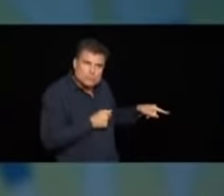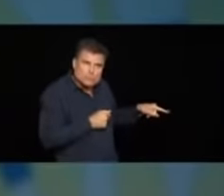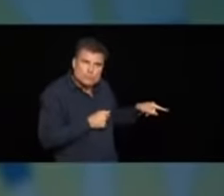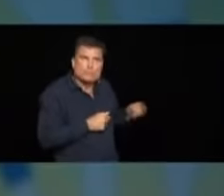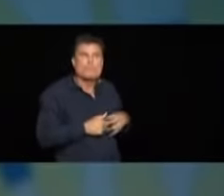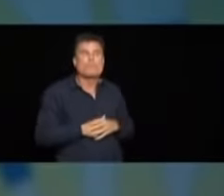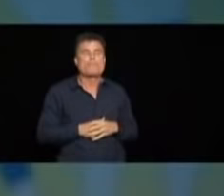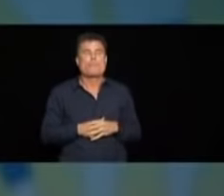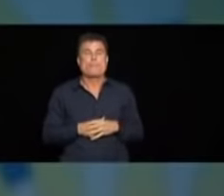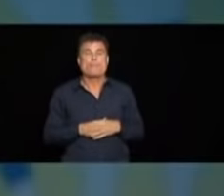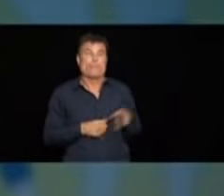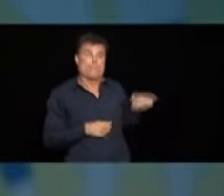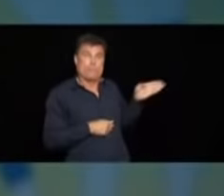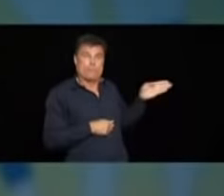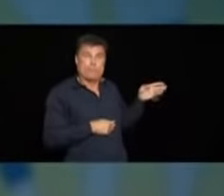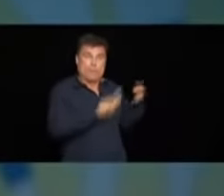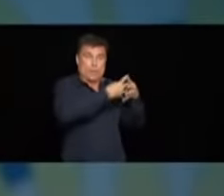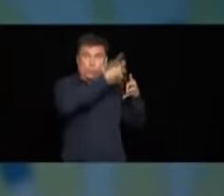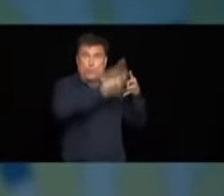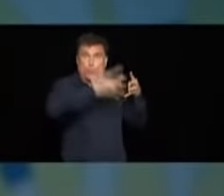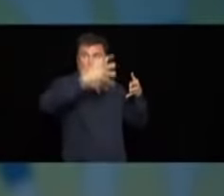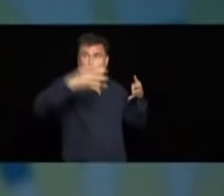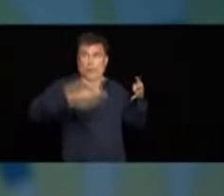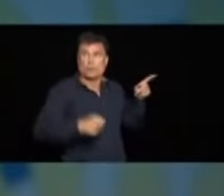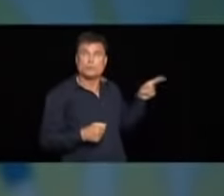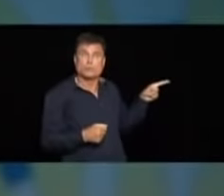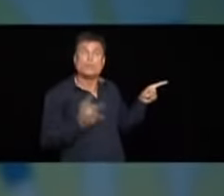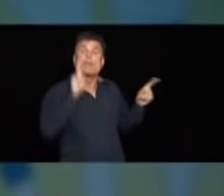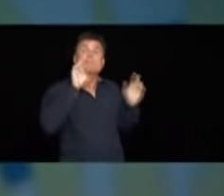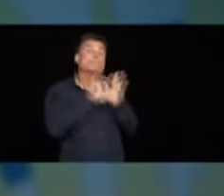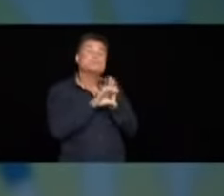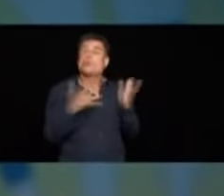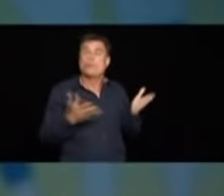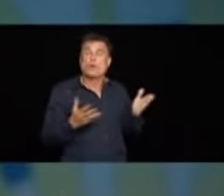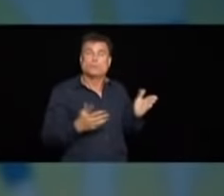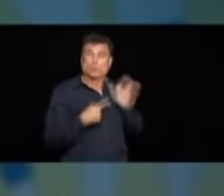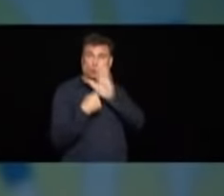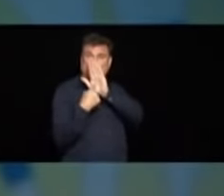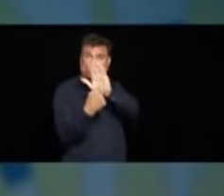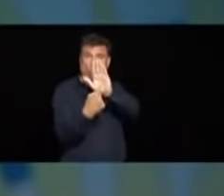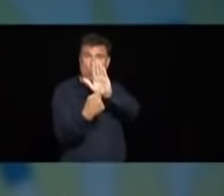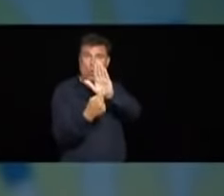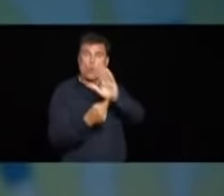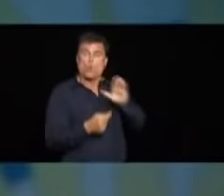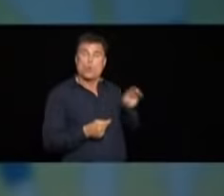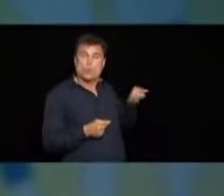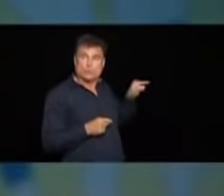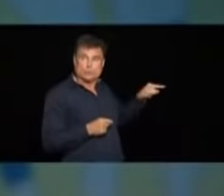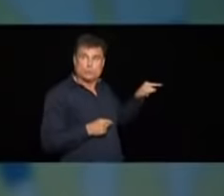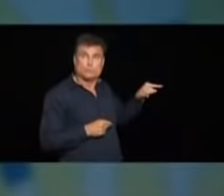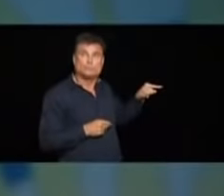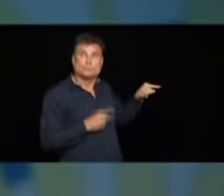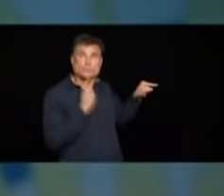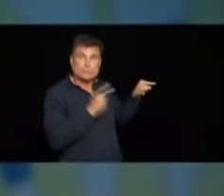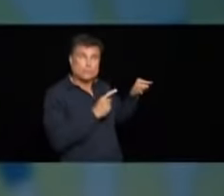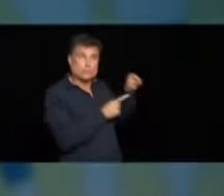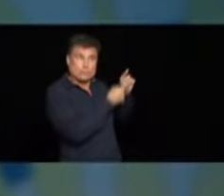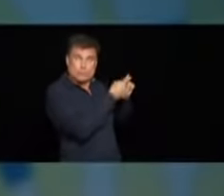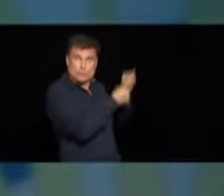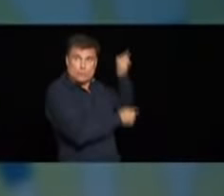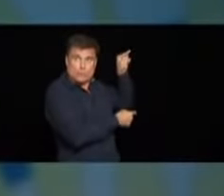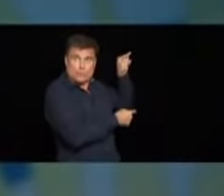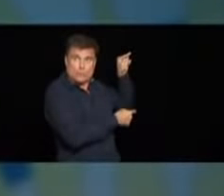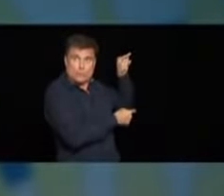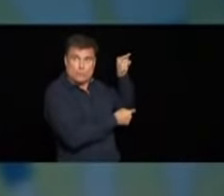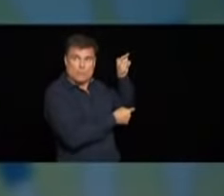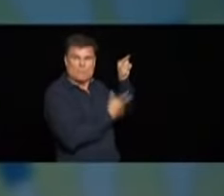homes. And this is a similar depiction of the proportions that we're seeing in different